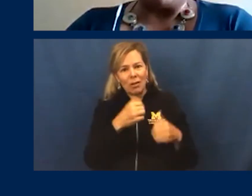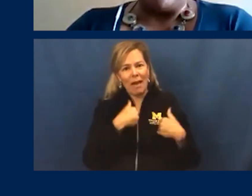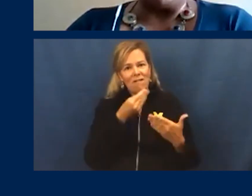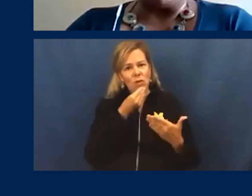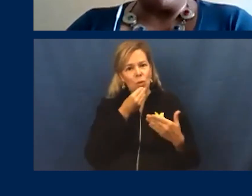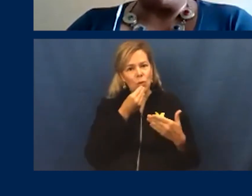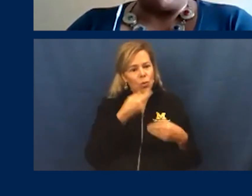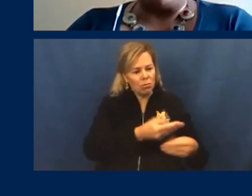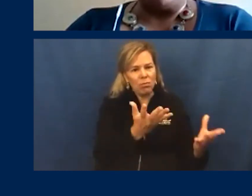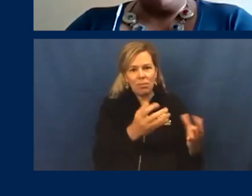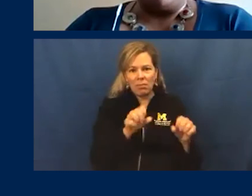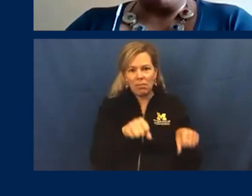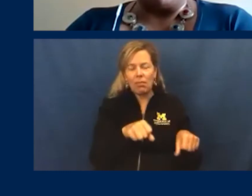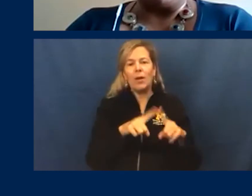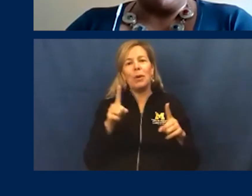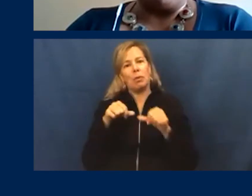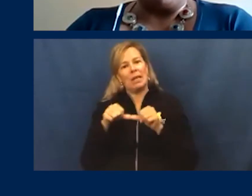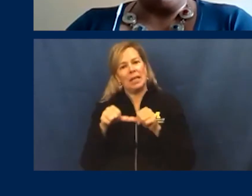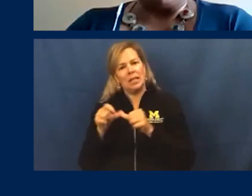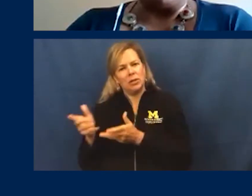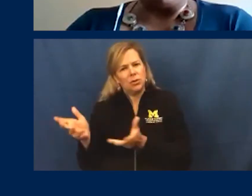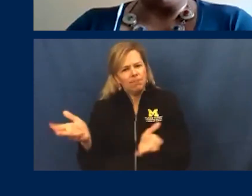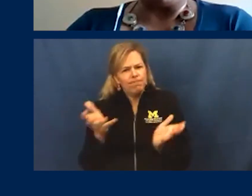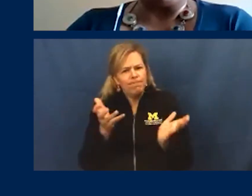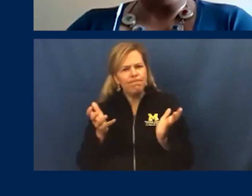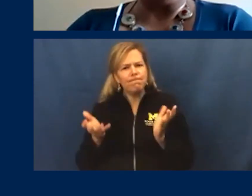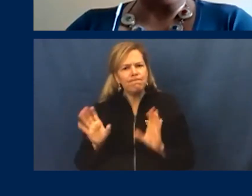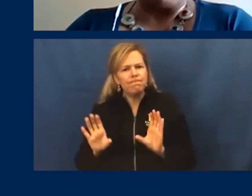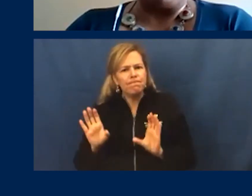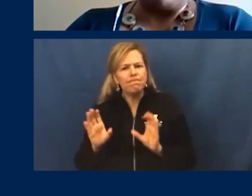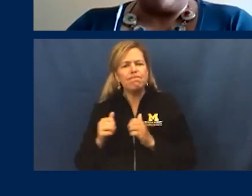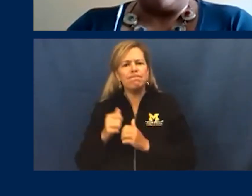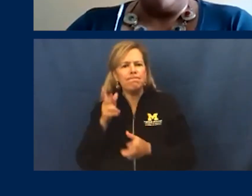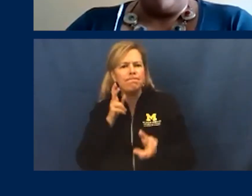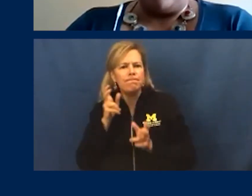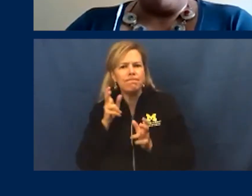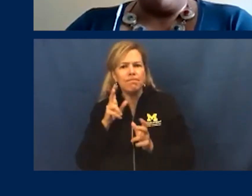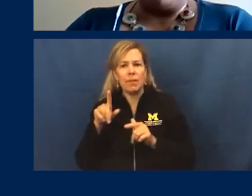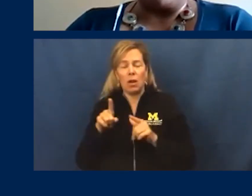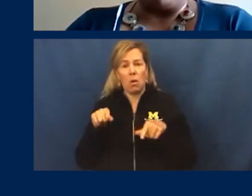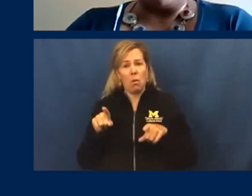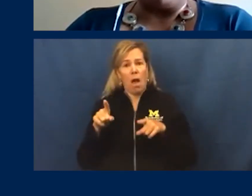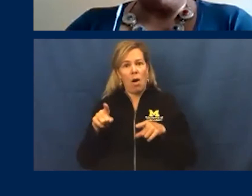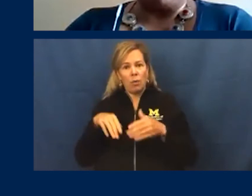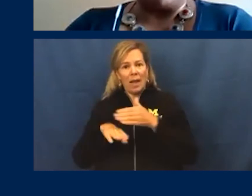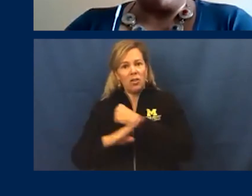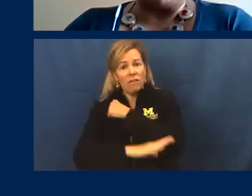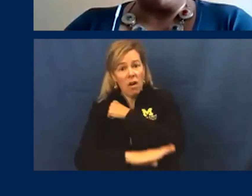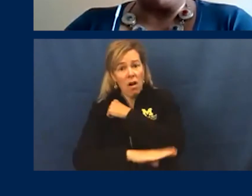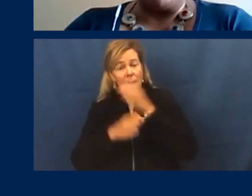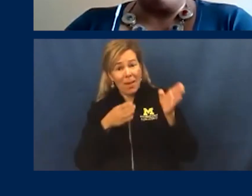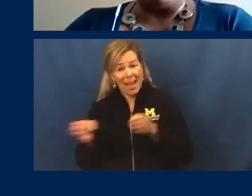will continue to listen and talk to understand what community needs, especially as we go into the fall planning. We know that there's a possibility of a